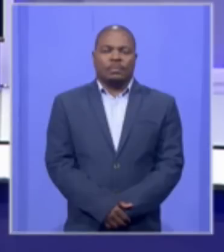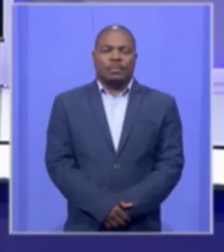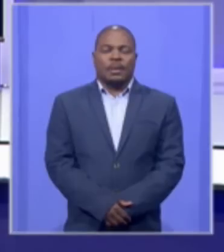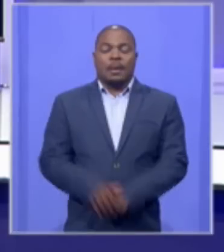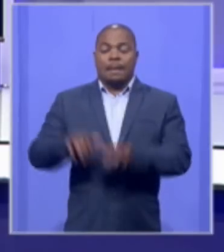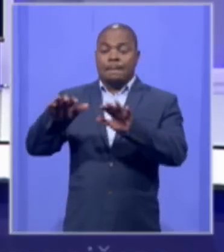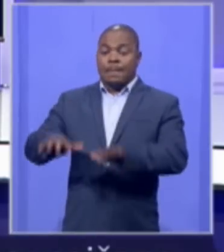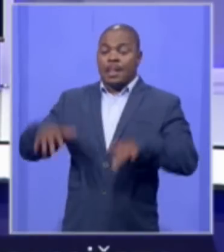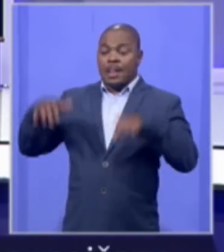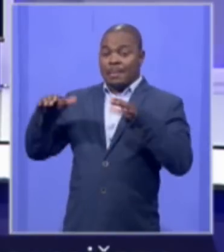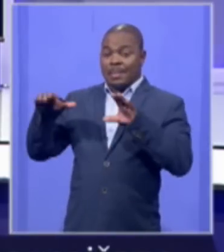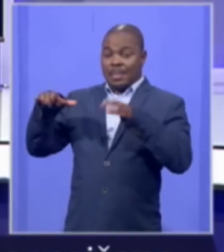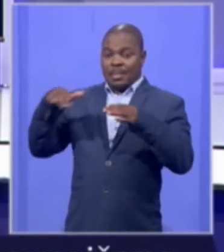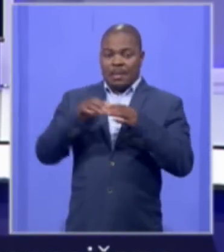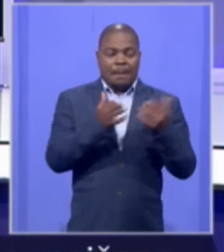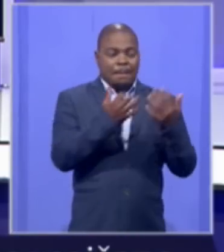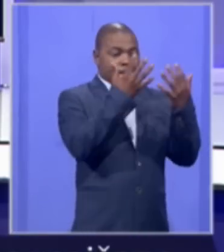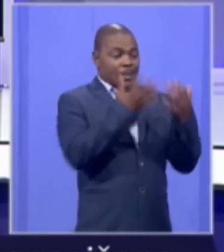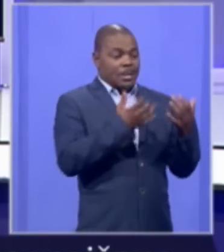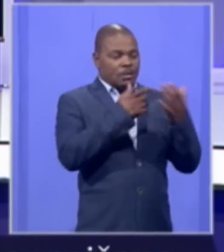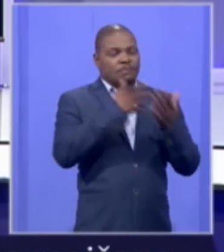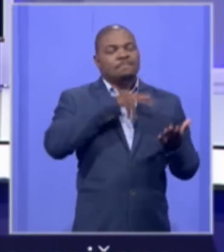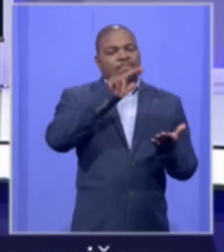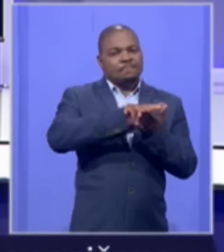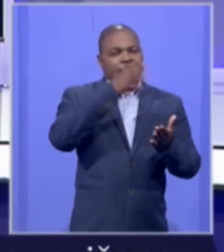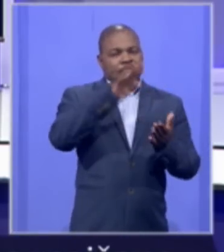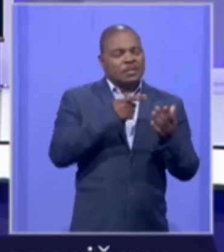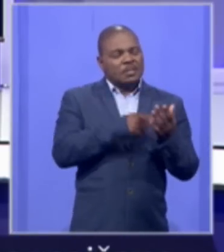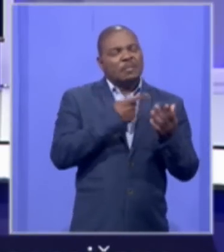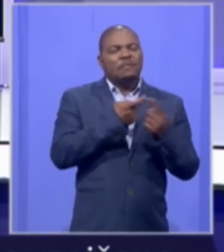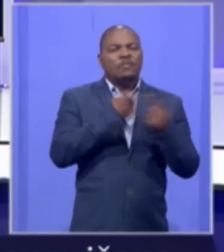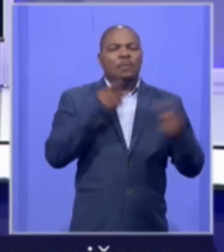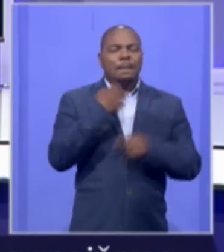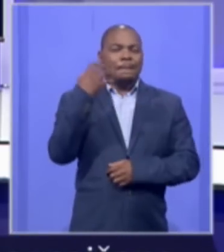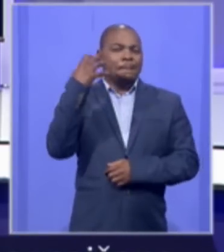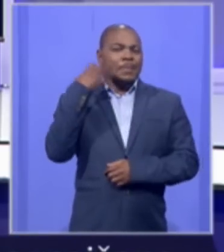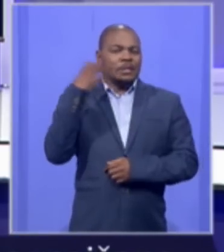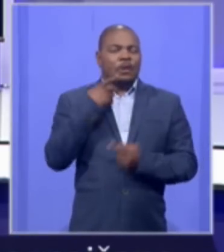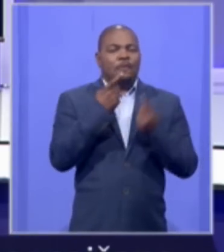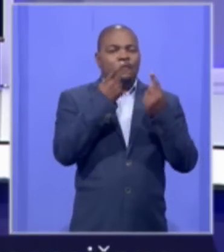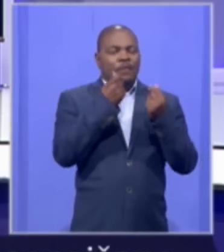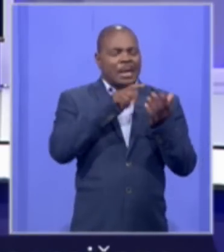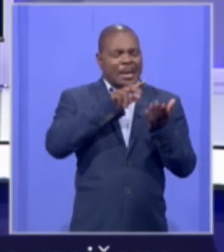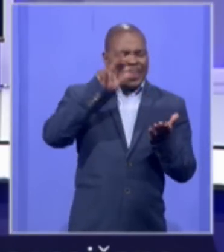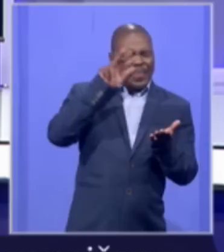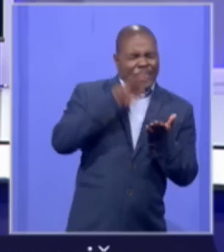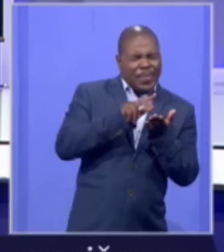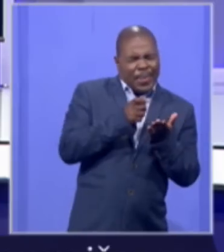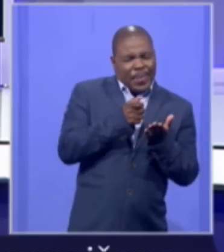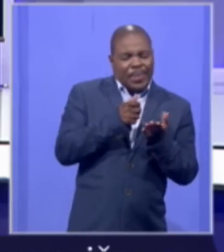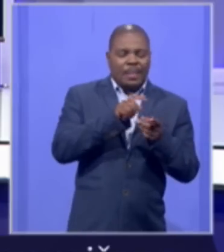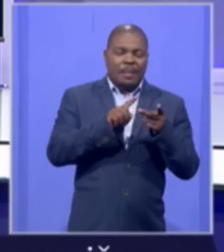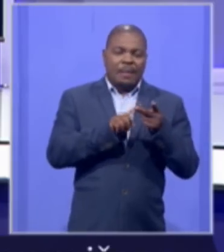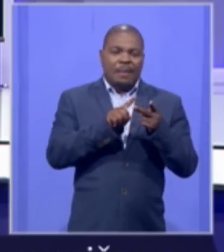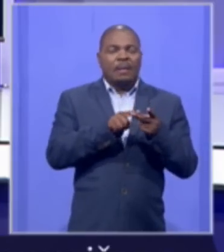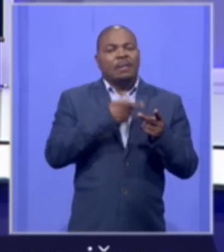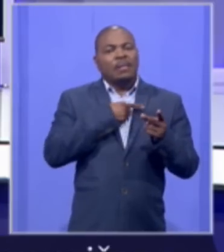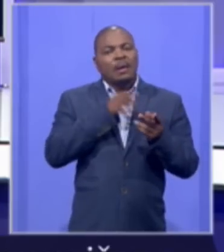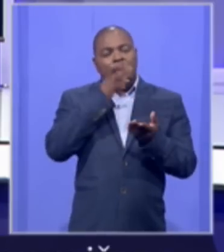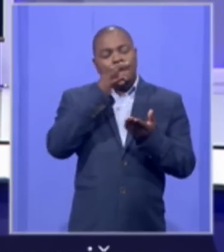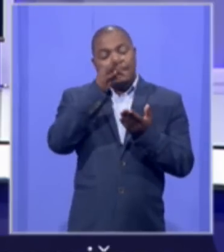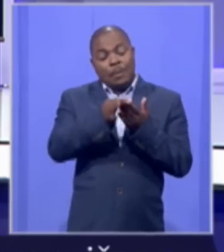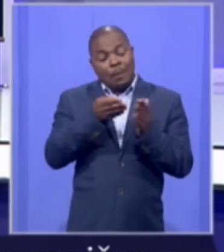Parlamente e fetišitše ditekanyetšo tšeo di adilwego ke tona ya matlotlo Enoch Godongwana ka lešobana la Nalete go fetišwa go akaretšwa